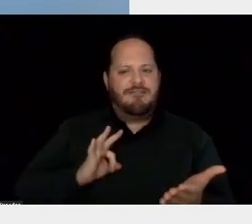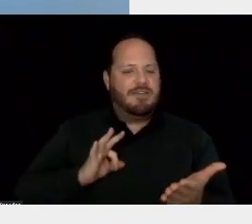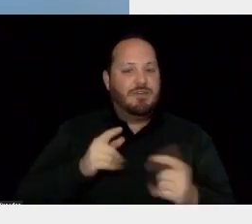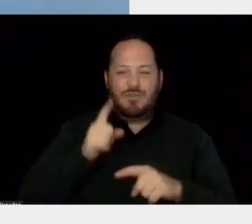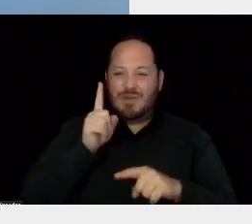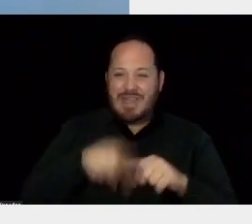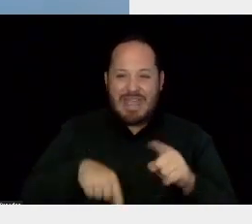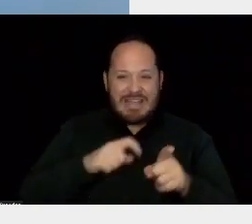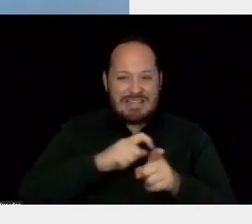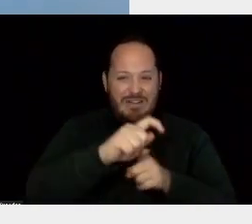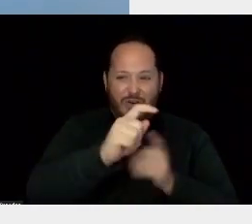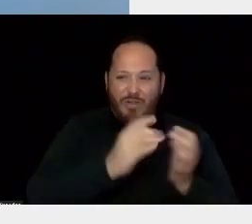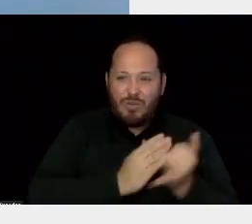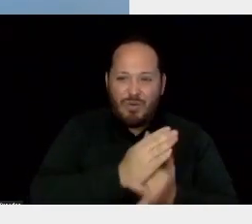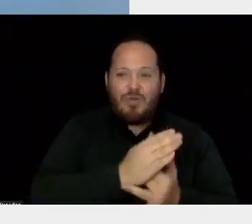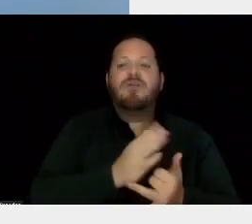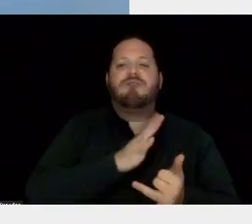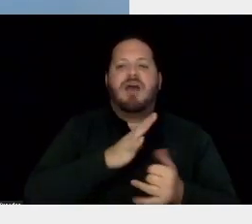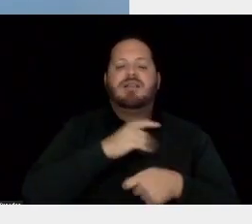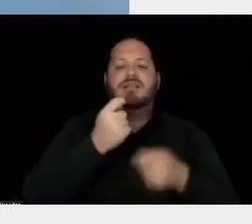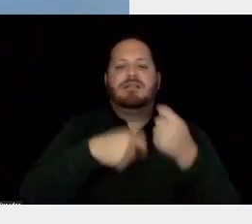emailing